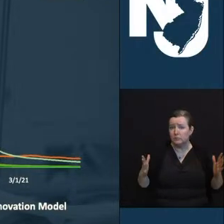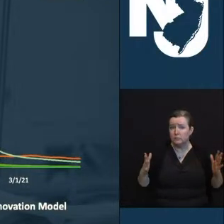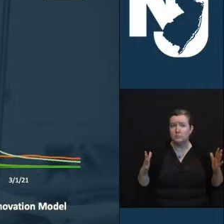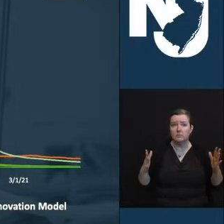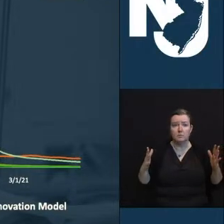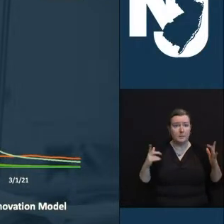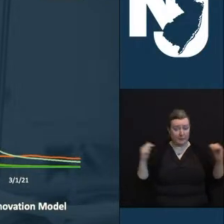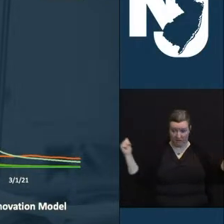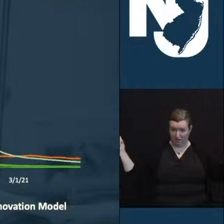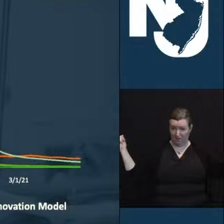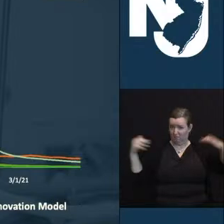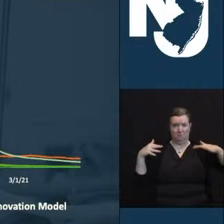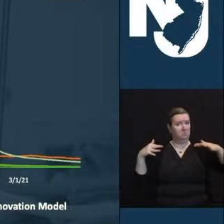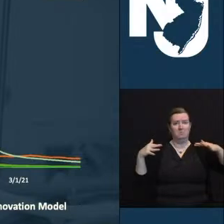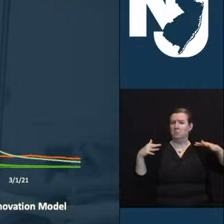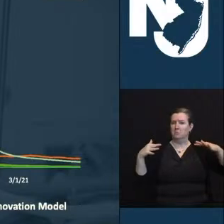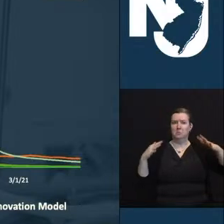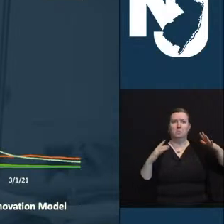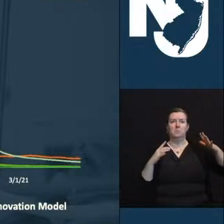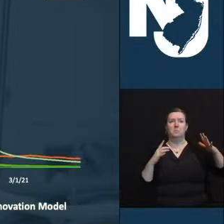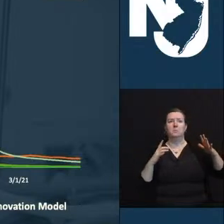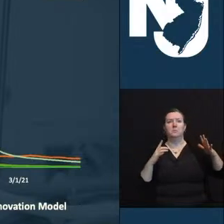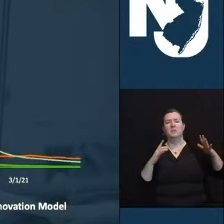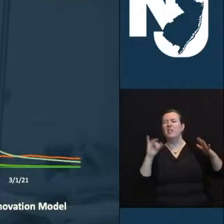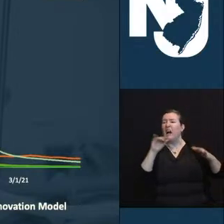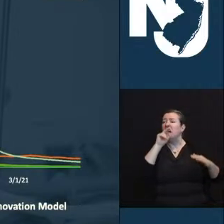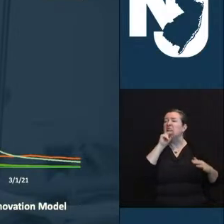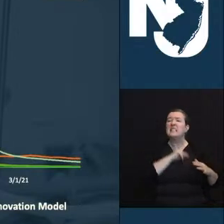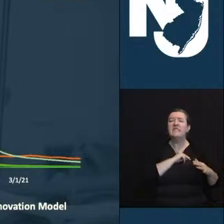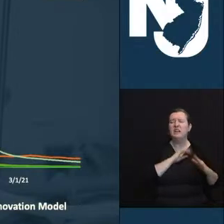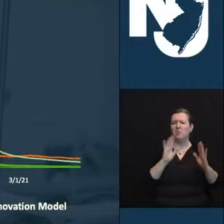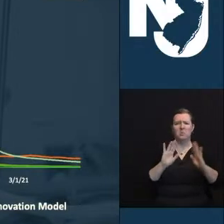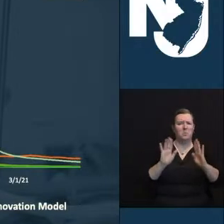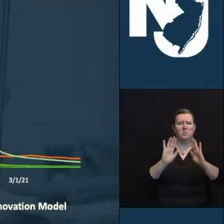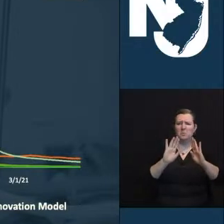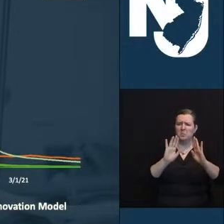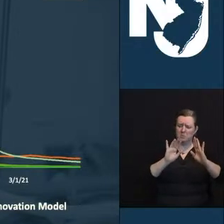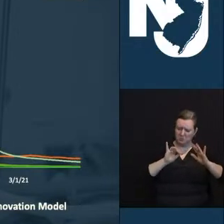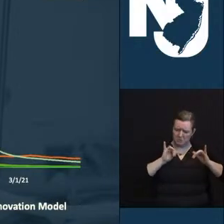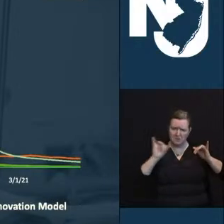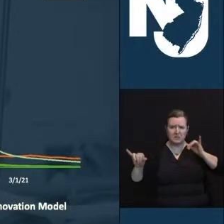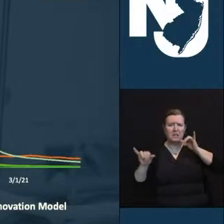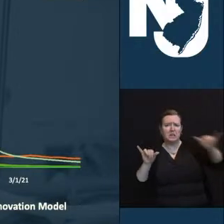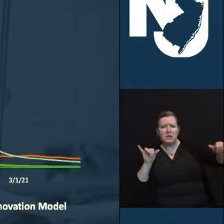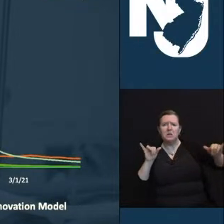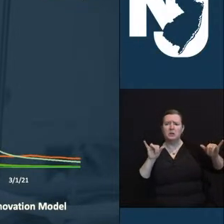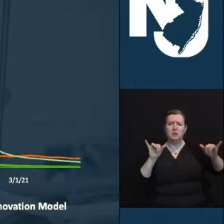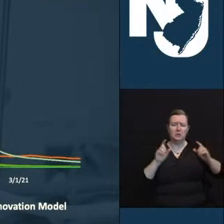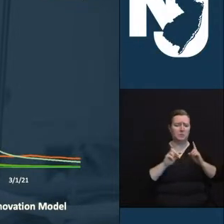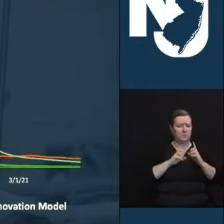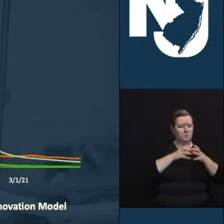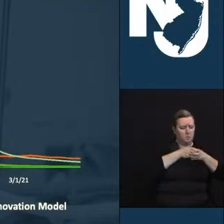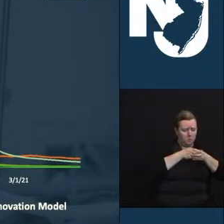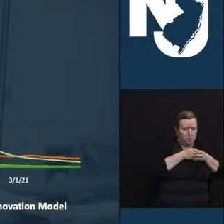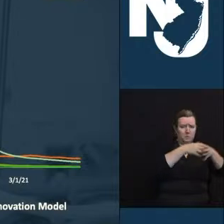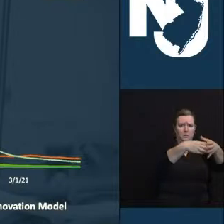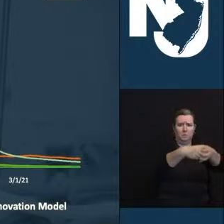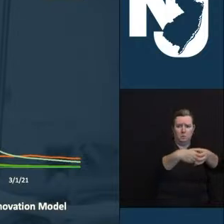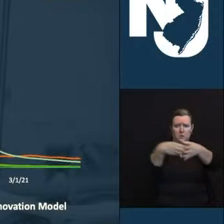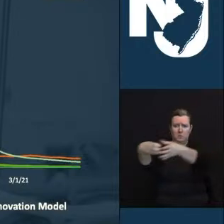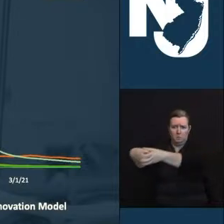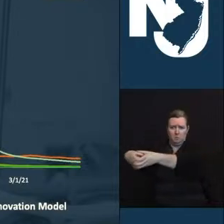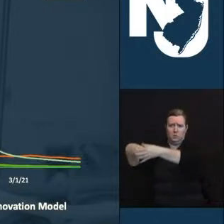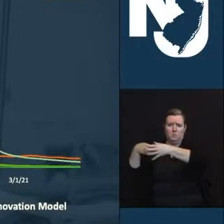in indoor gatherings where we know this virus loves to hang out. Under these assumptions, we see a path where our